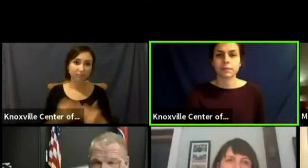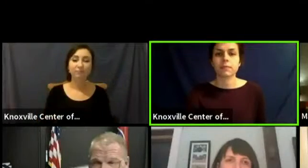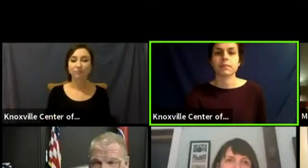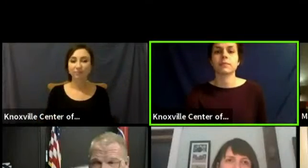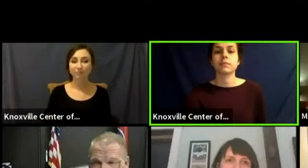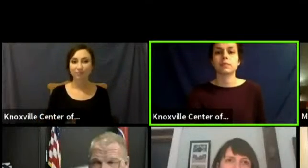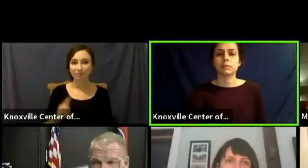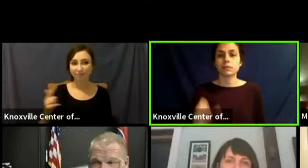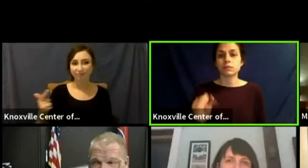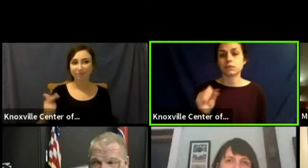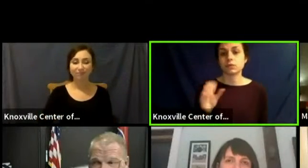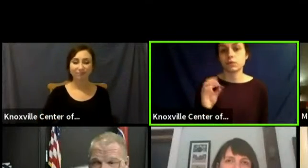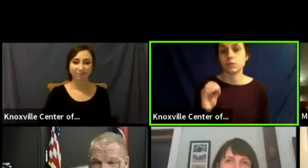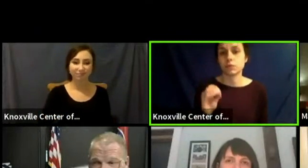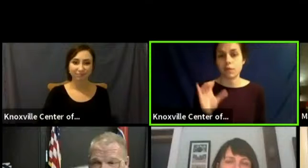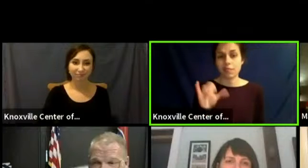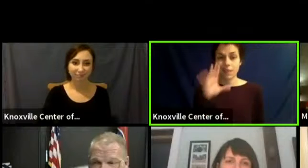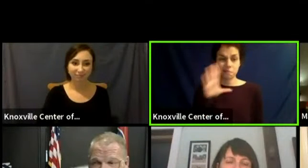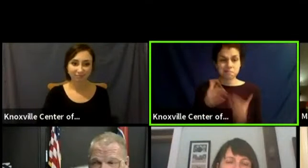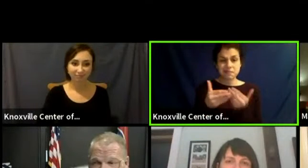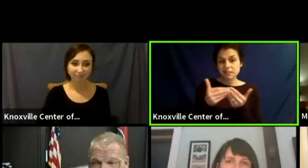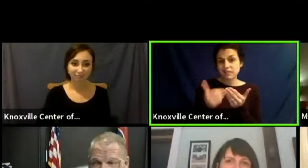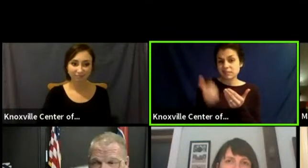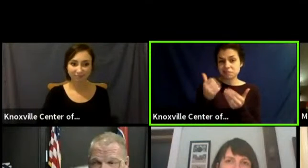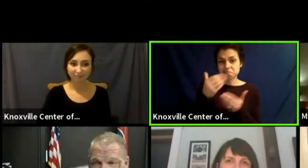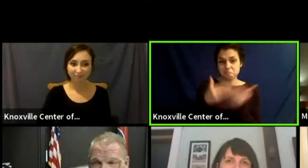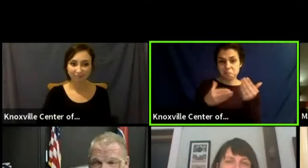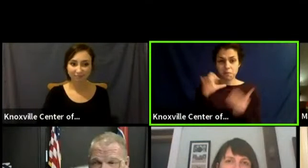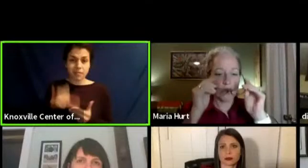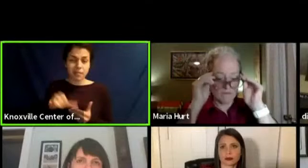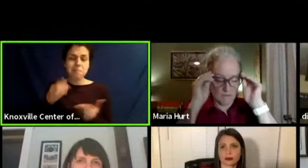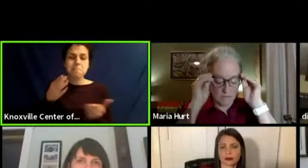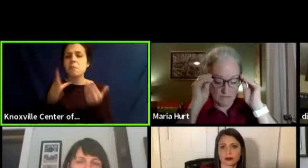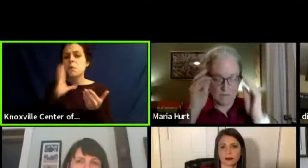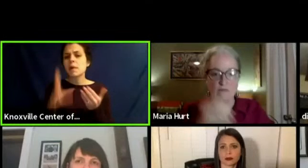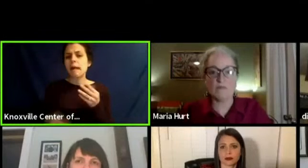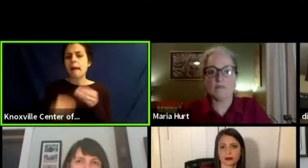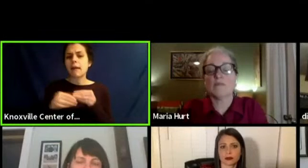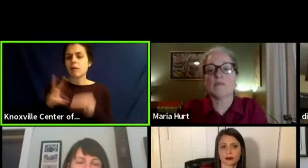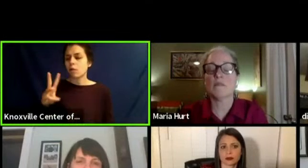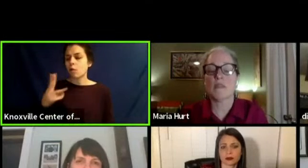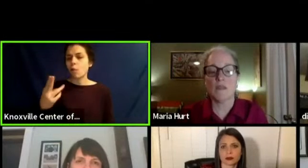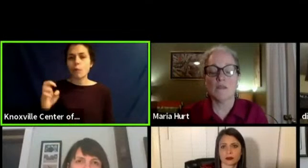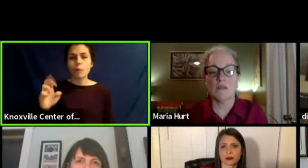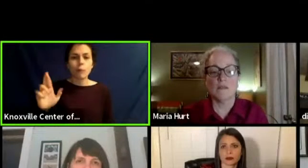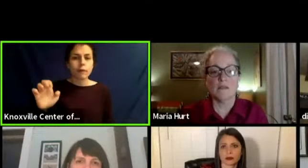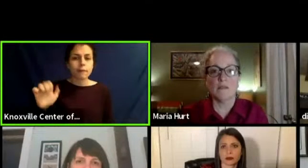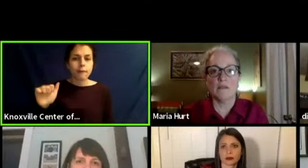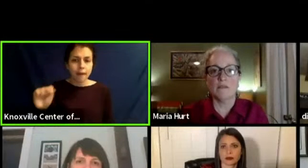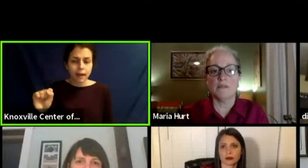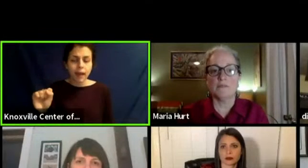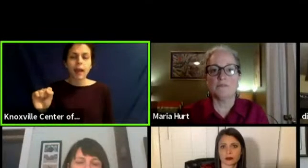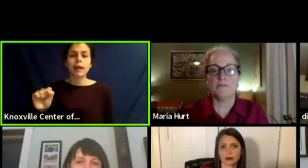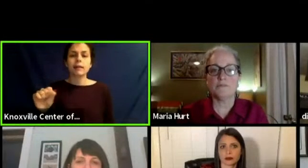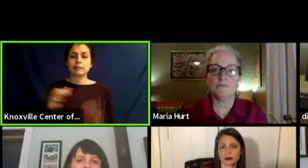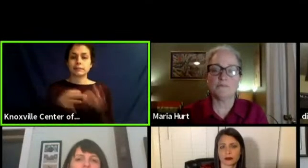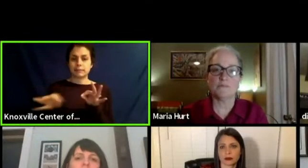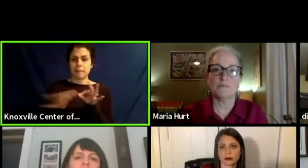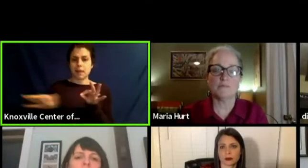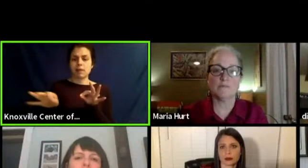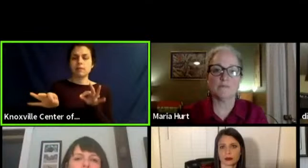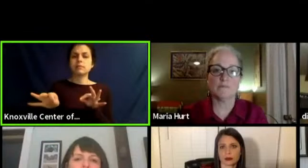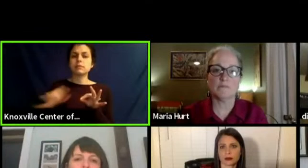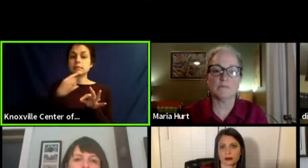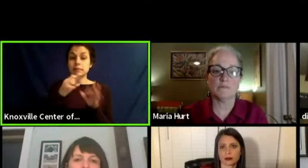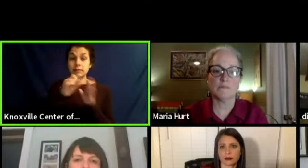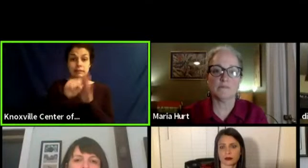So that would be the easy part of this. And then we might add, like say, a whereas using the state's own